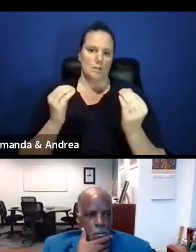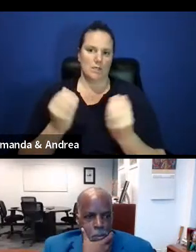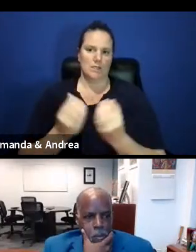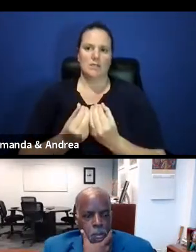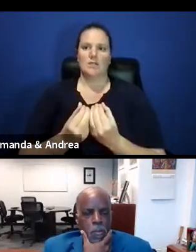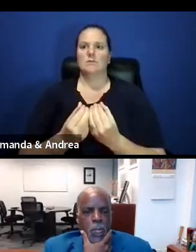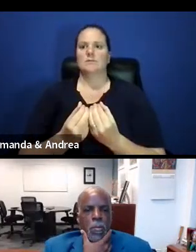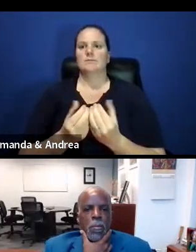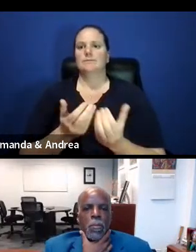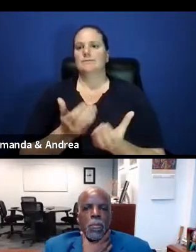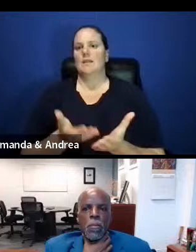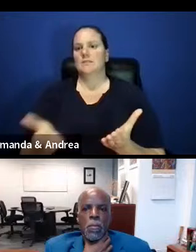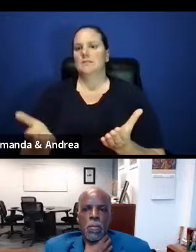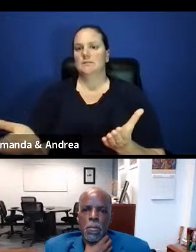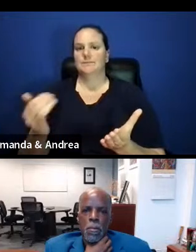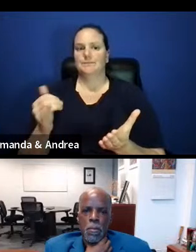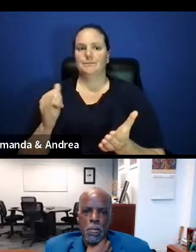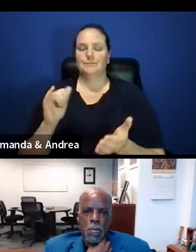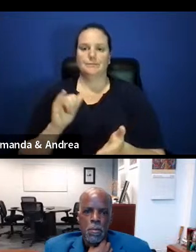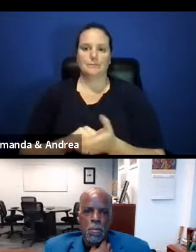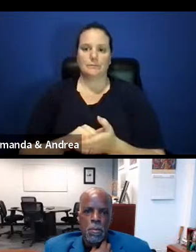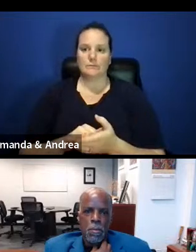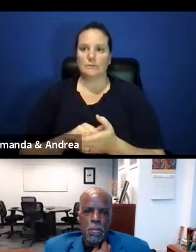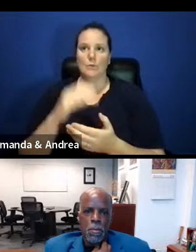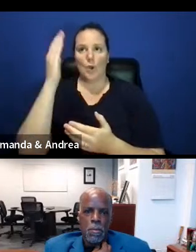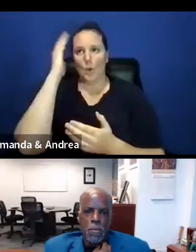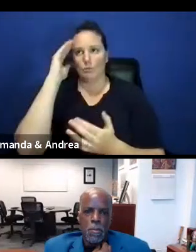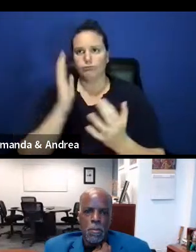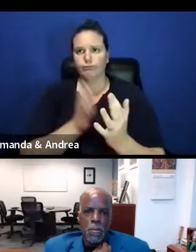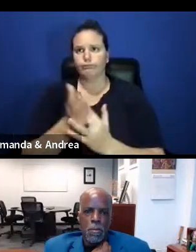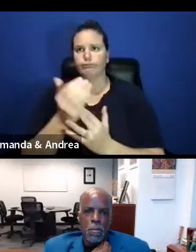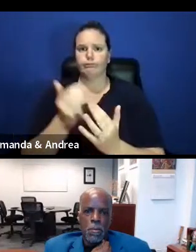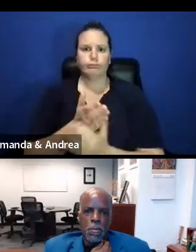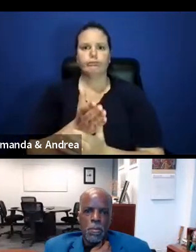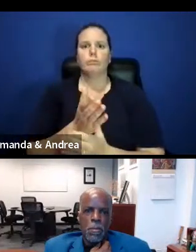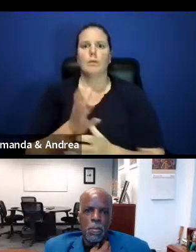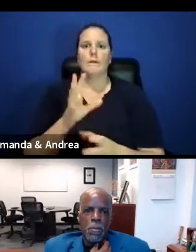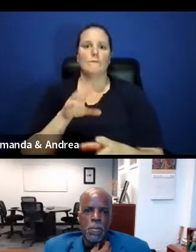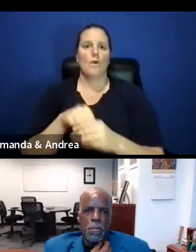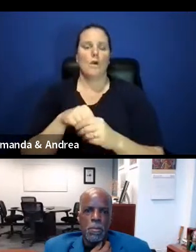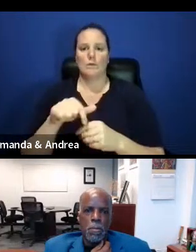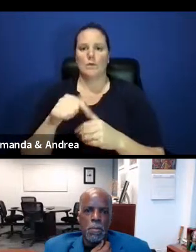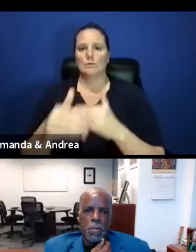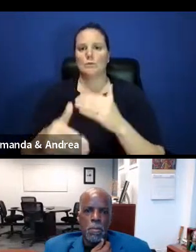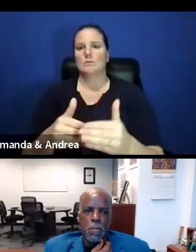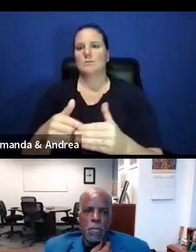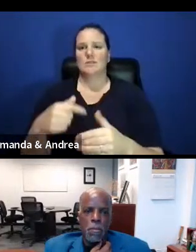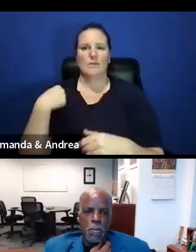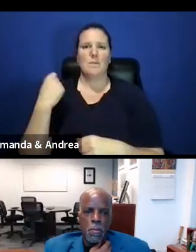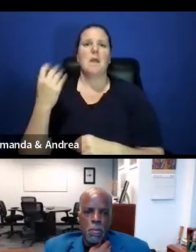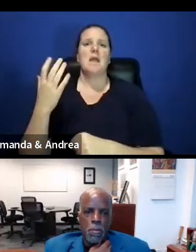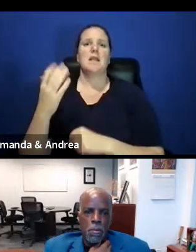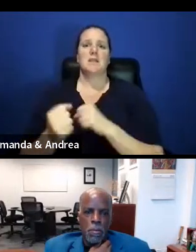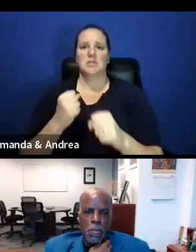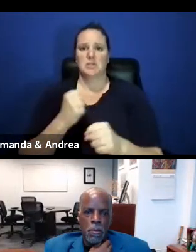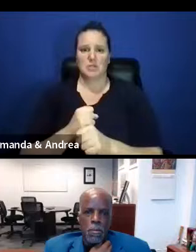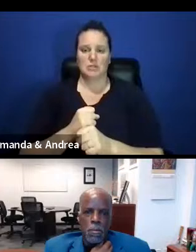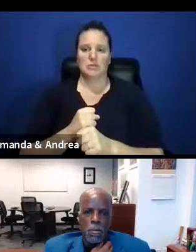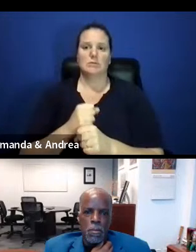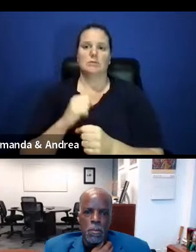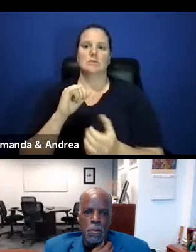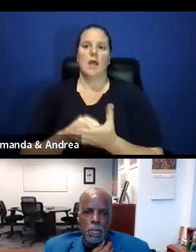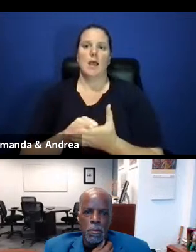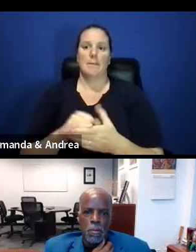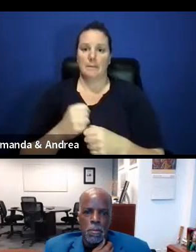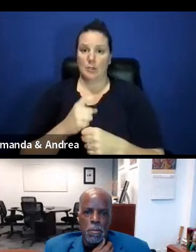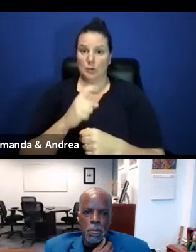and entities that you know all the ins and outs and have been involved in these processes for years. And so we wanted to